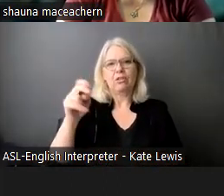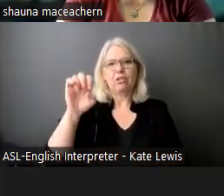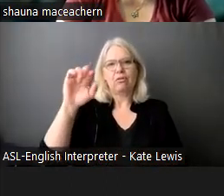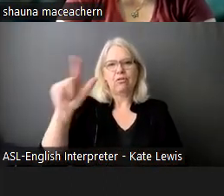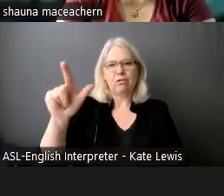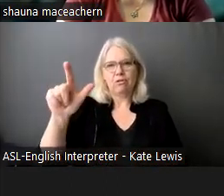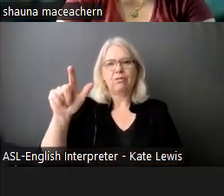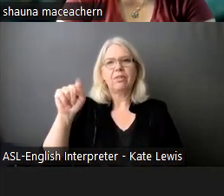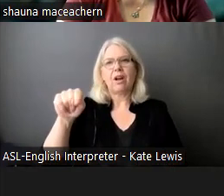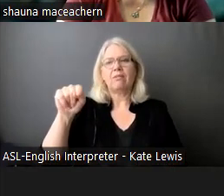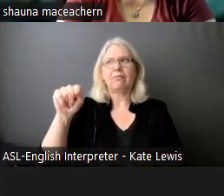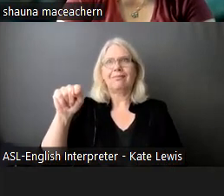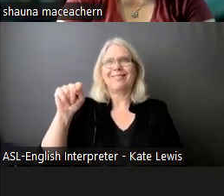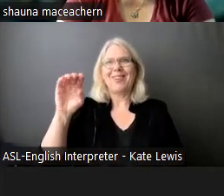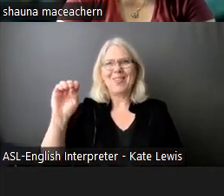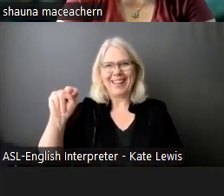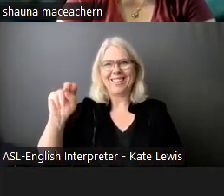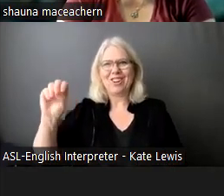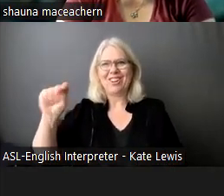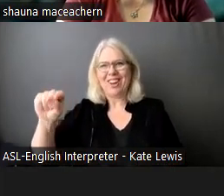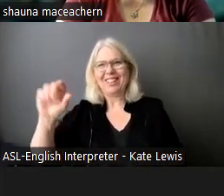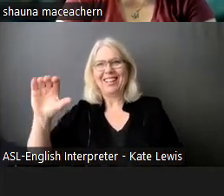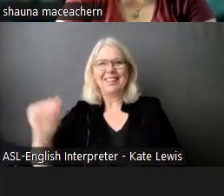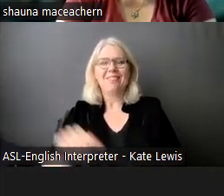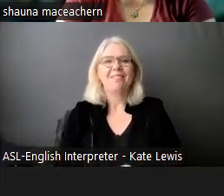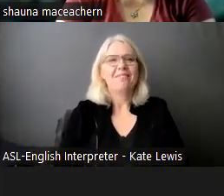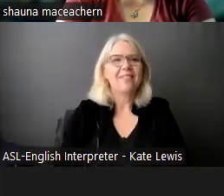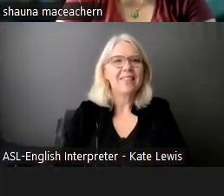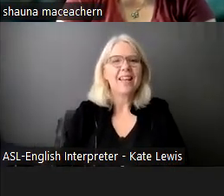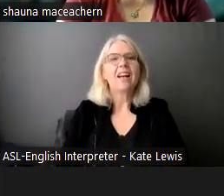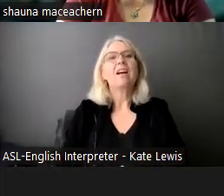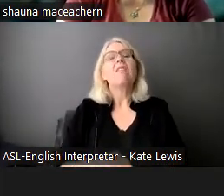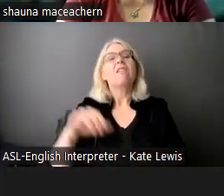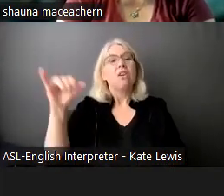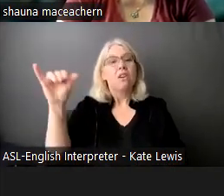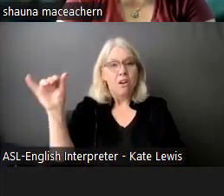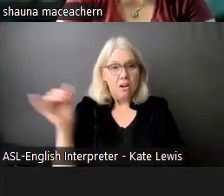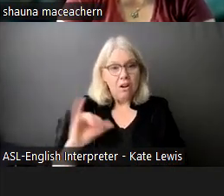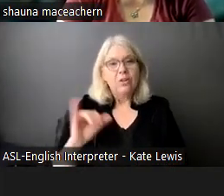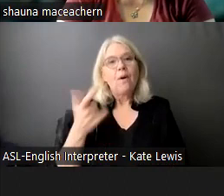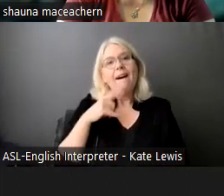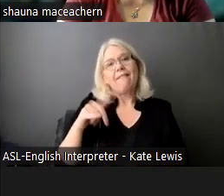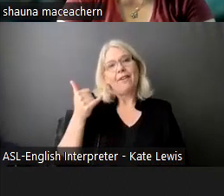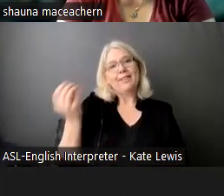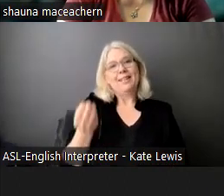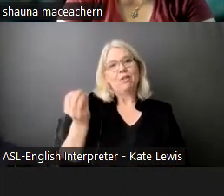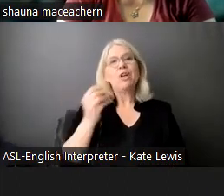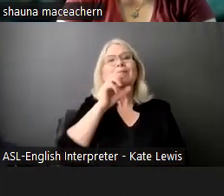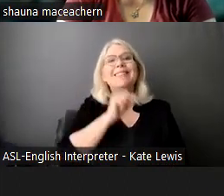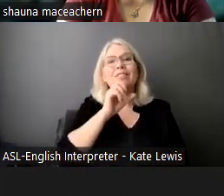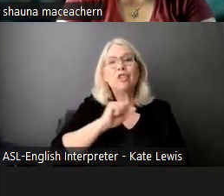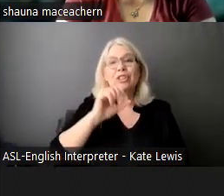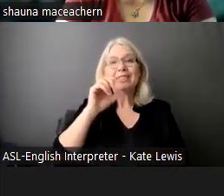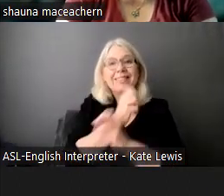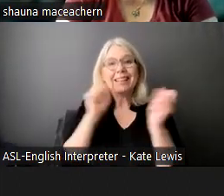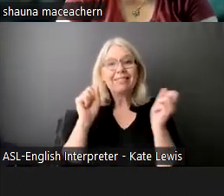on.ca. Please note, we also have the Ontario Senior Safety Line, which is a 24-hour-a-day line